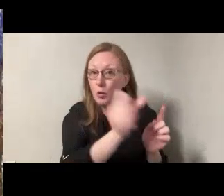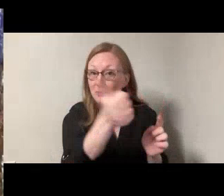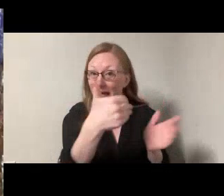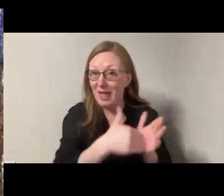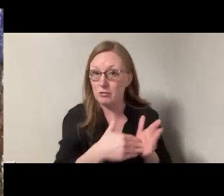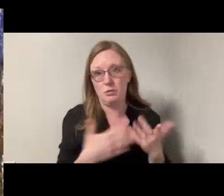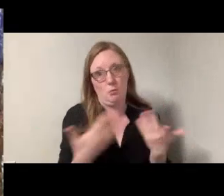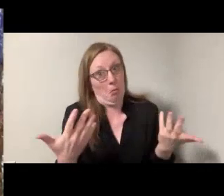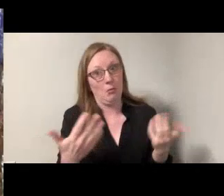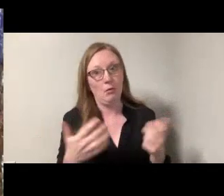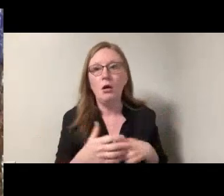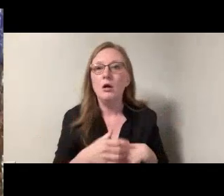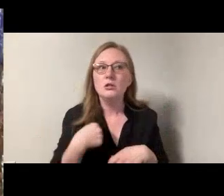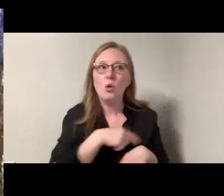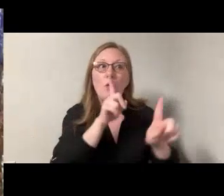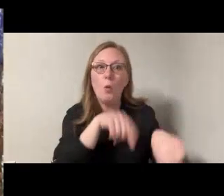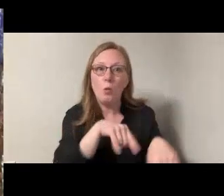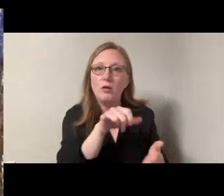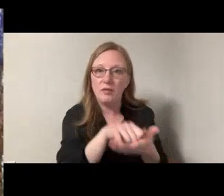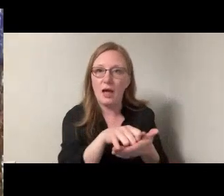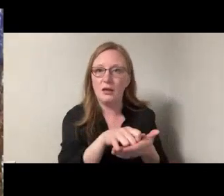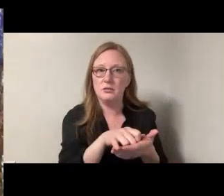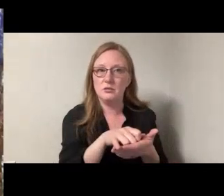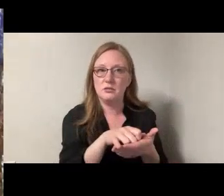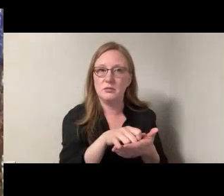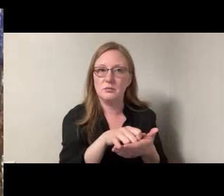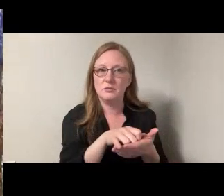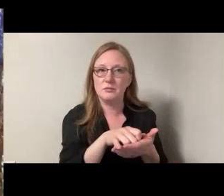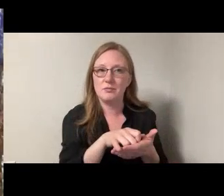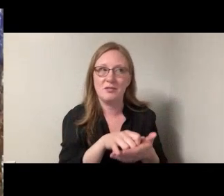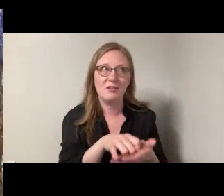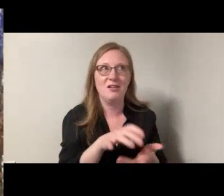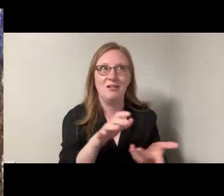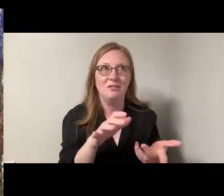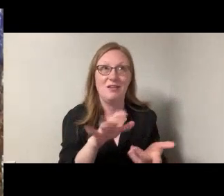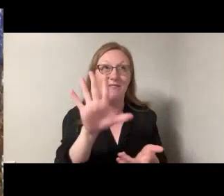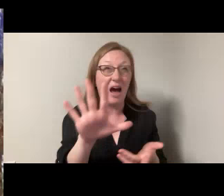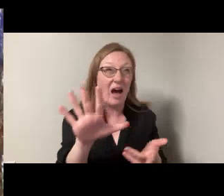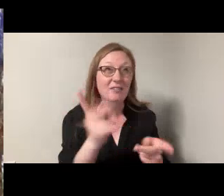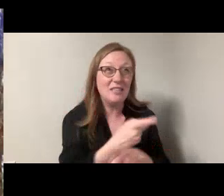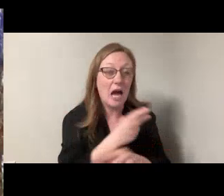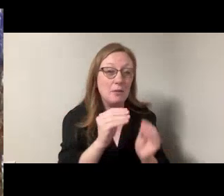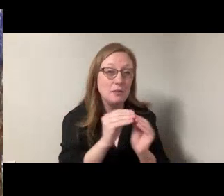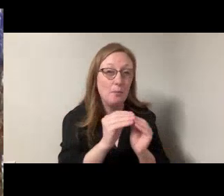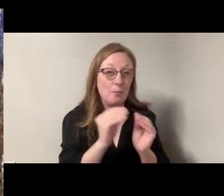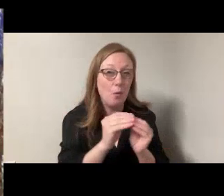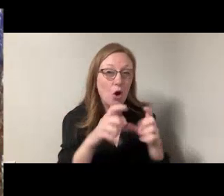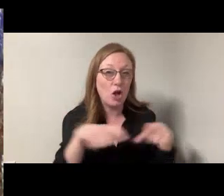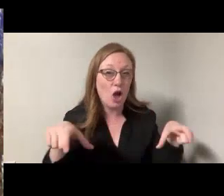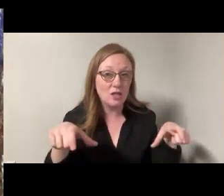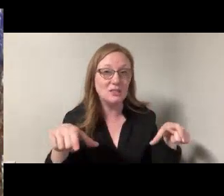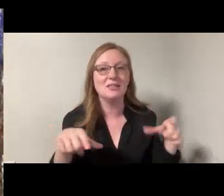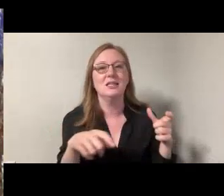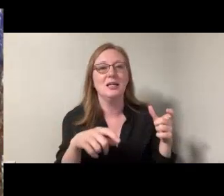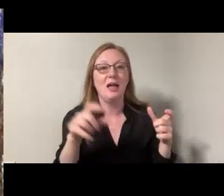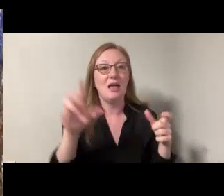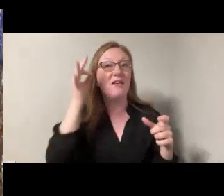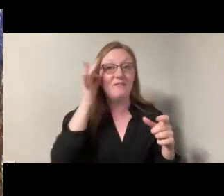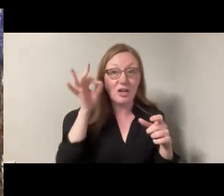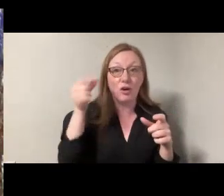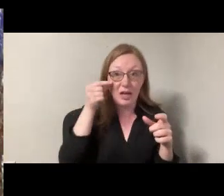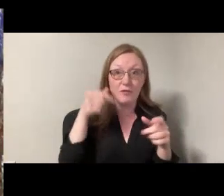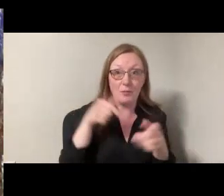we ordered, 5 or 10 times more cots that the federal government paid and sent for into Hancock,